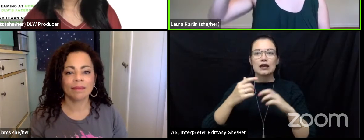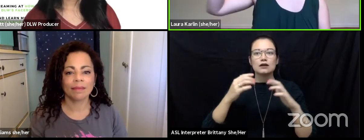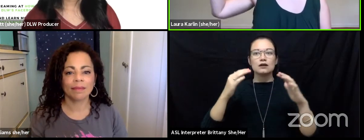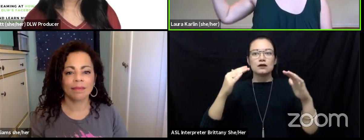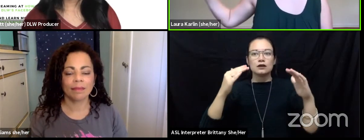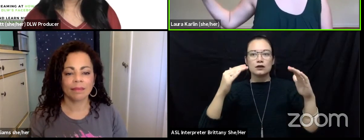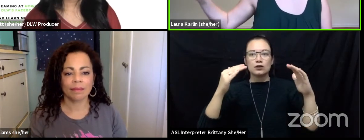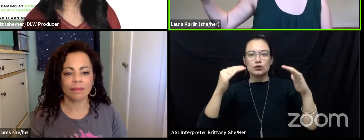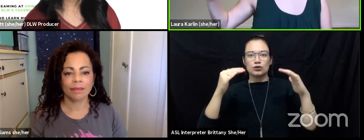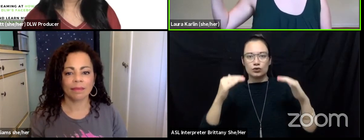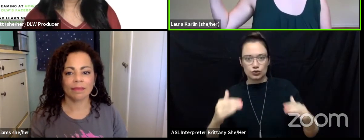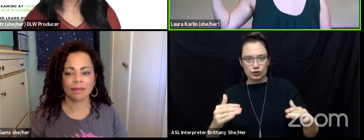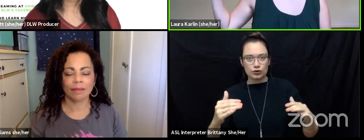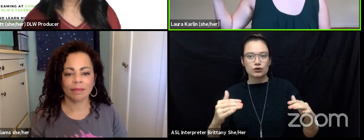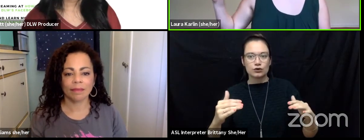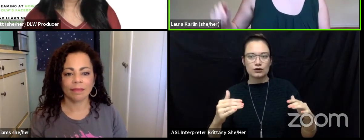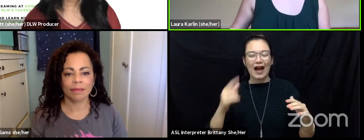think outside of the US,